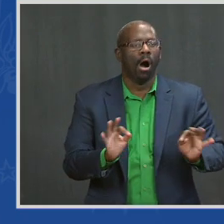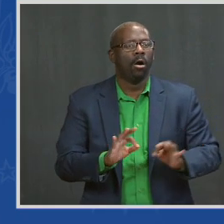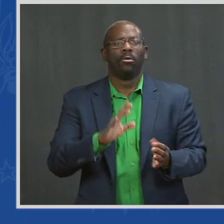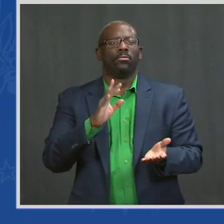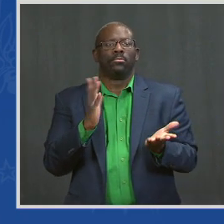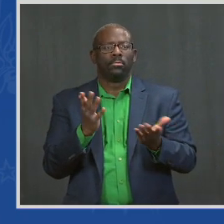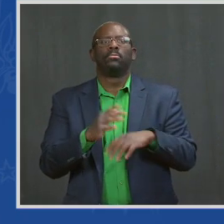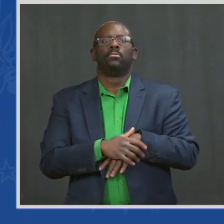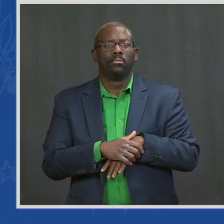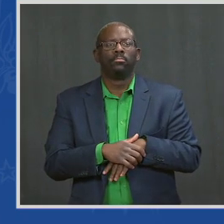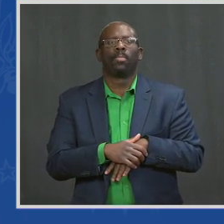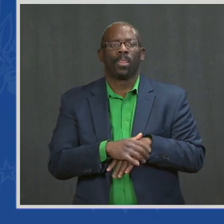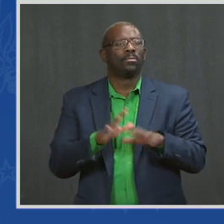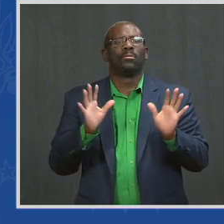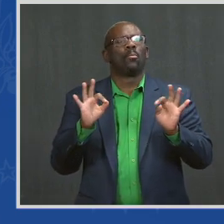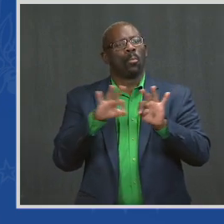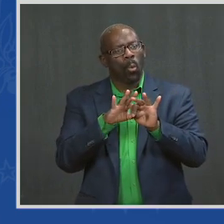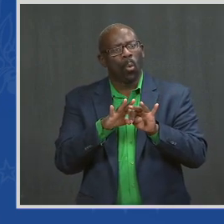them.